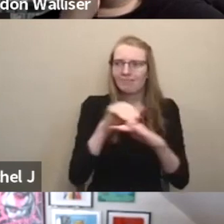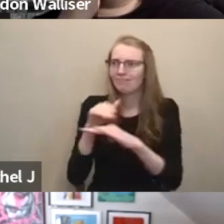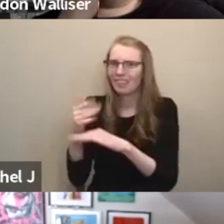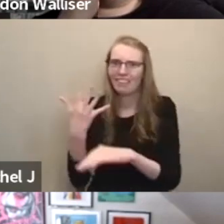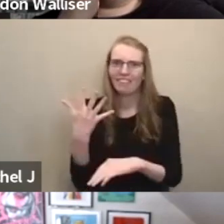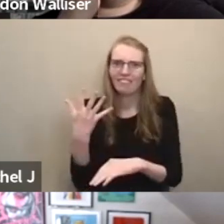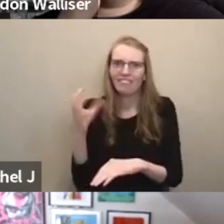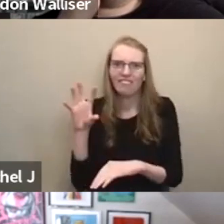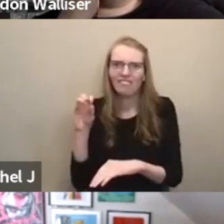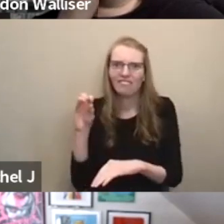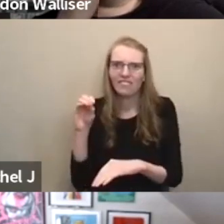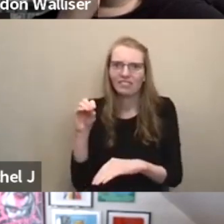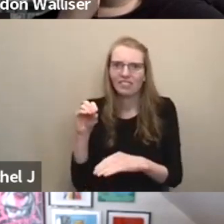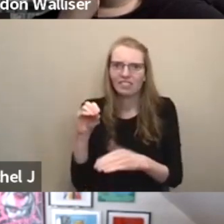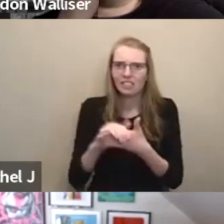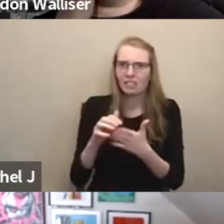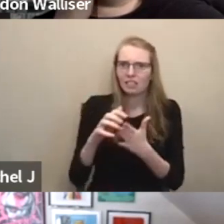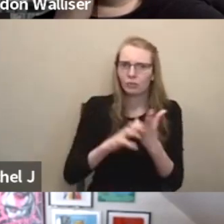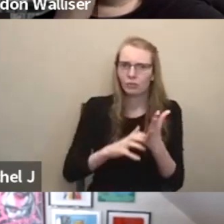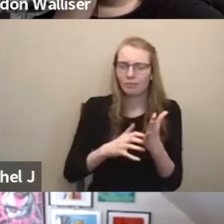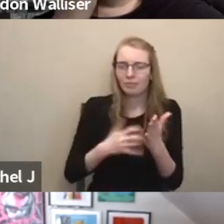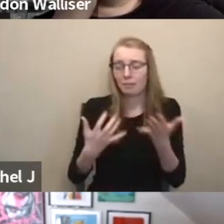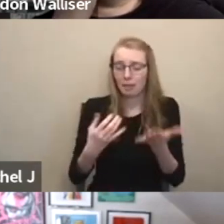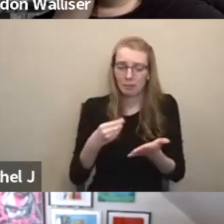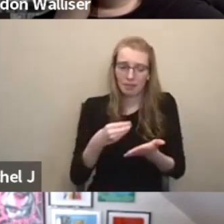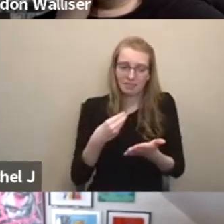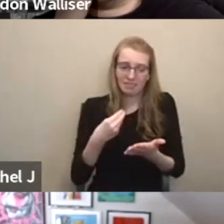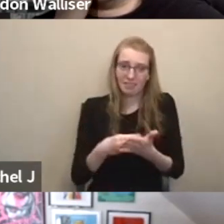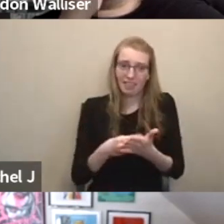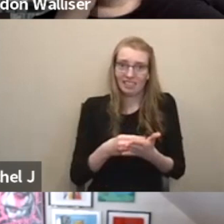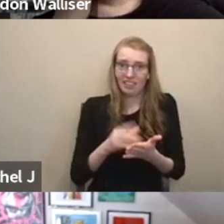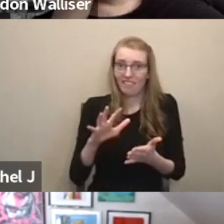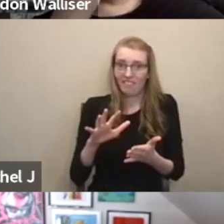know, $500 to do that. And 2 artistic directors wrote back.